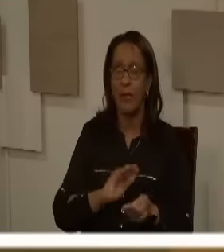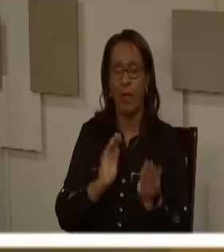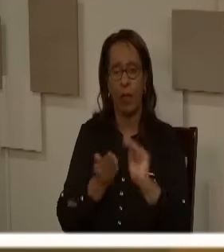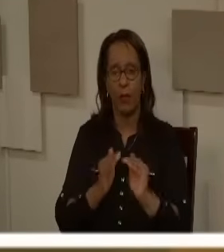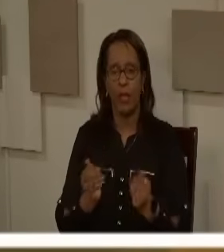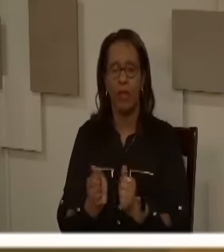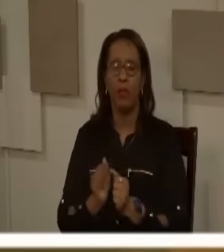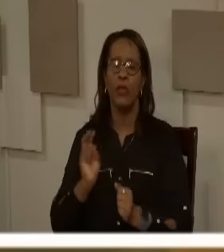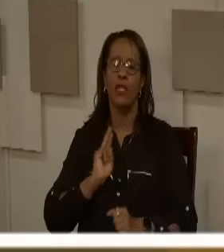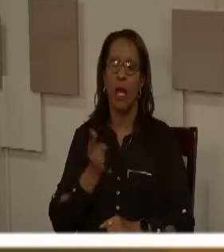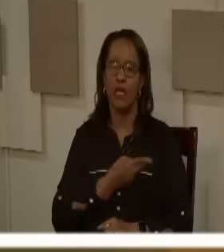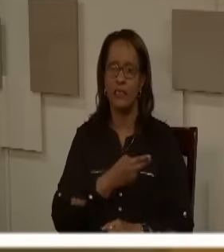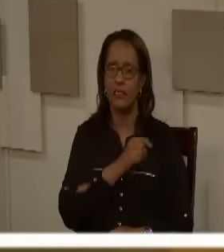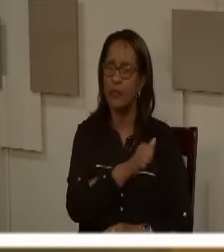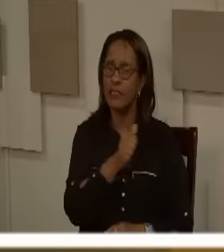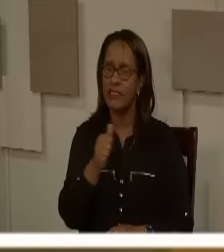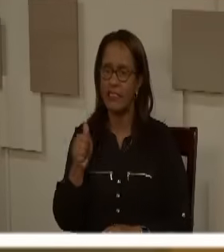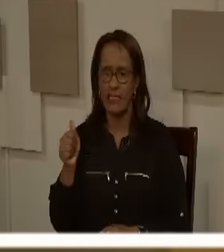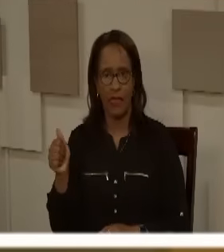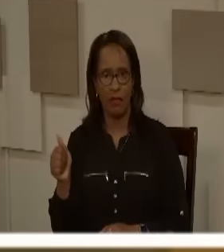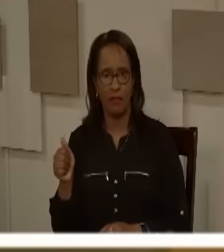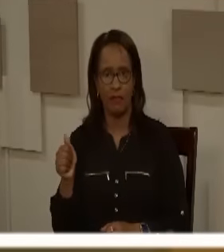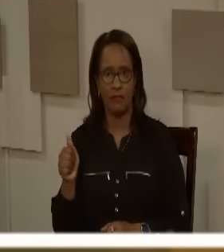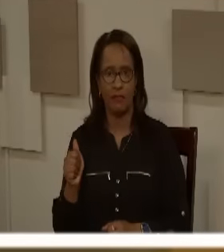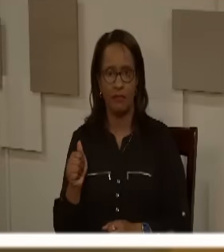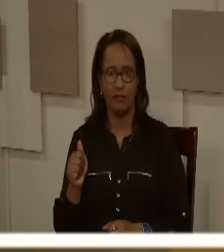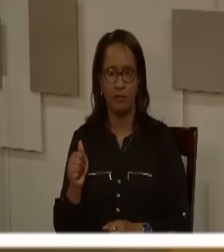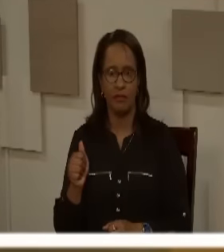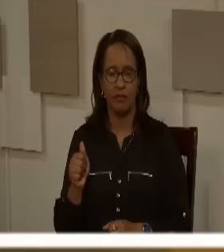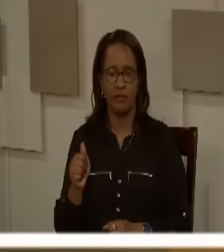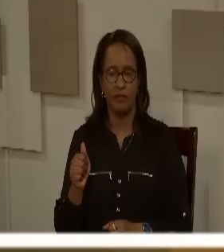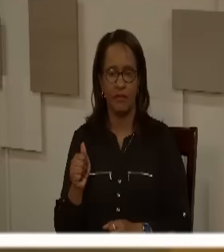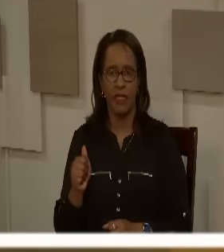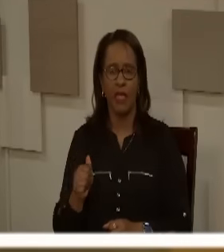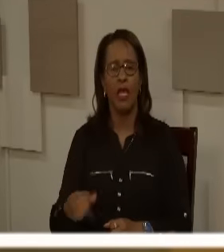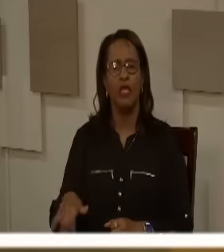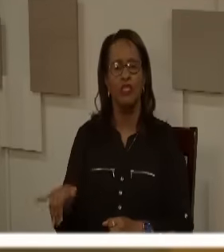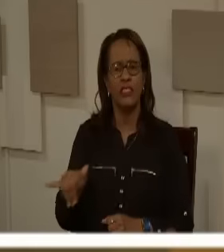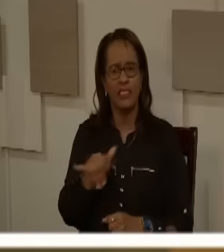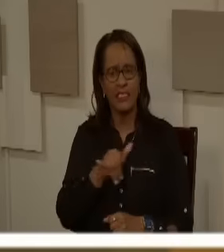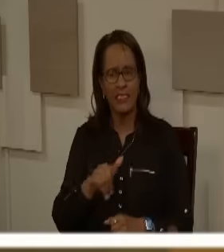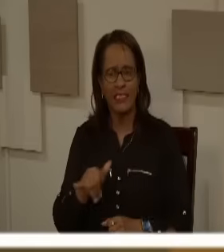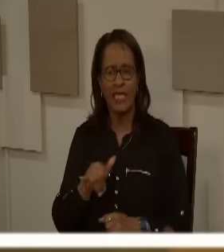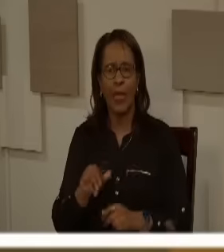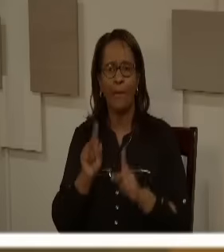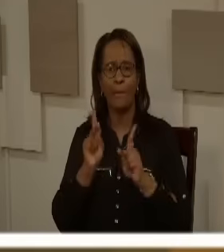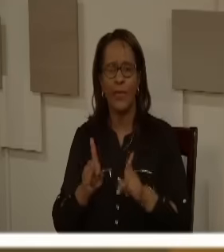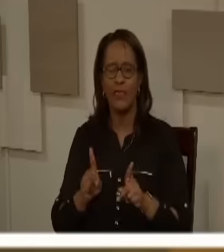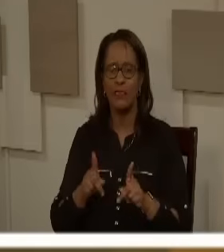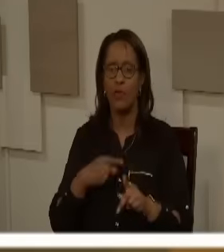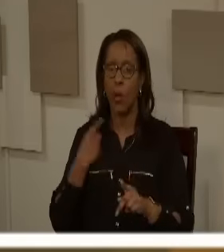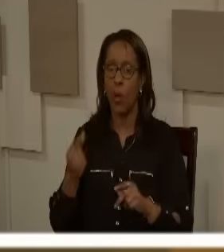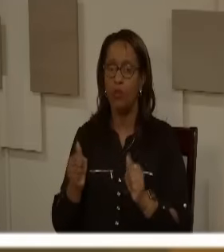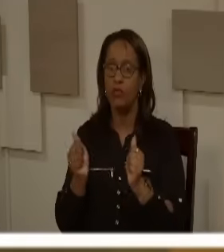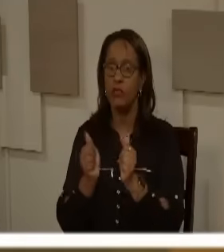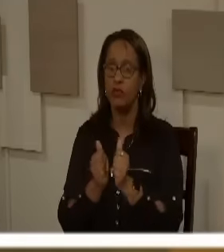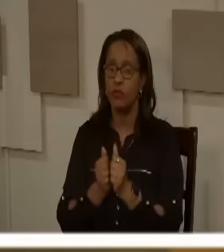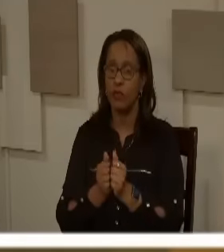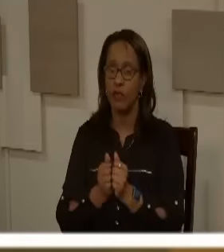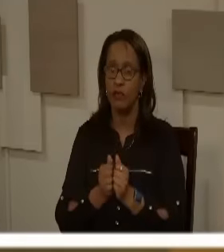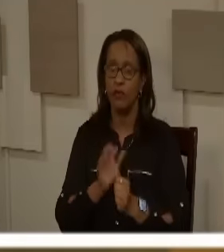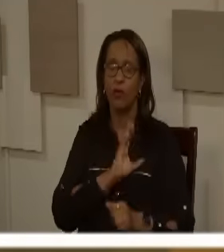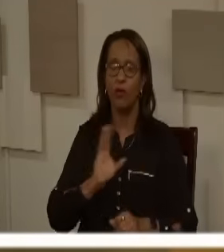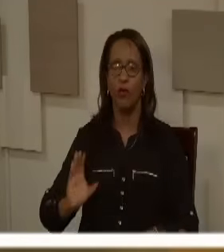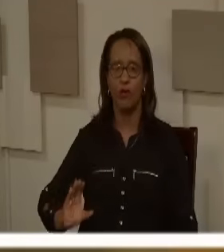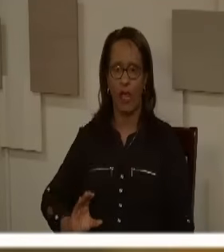So Peter is the one who spoke up. The Christ of God, he said. But he gave strict orders not to